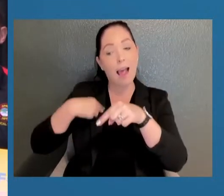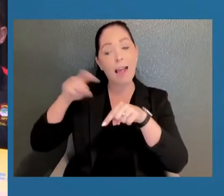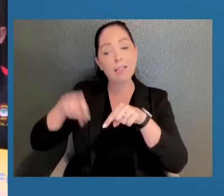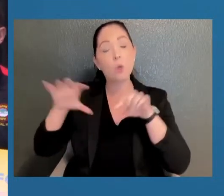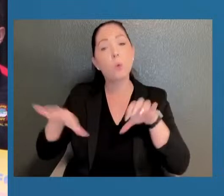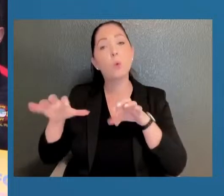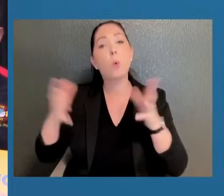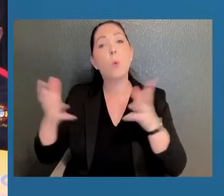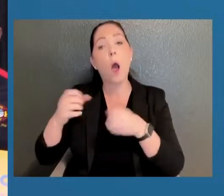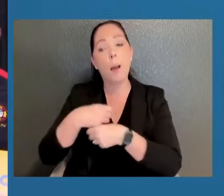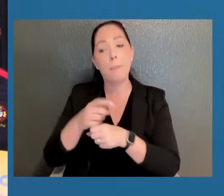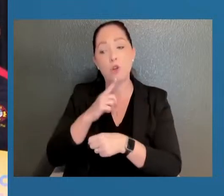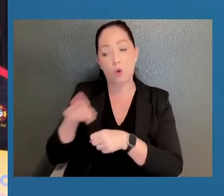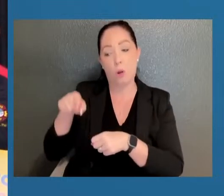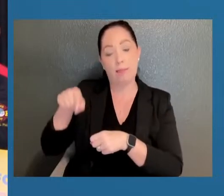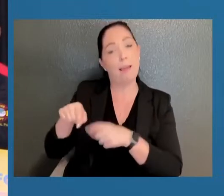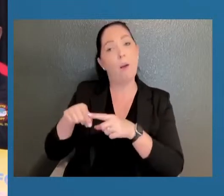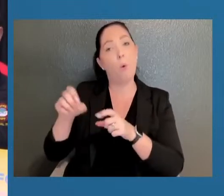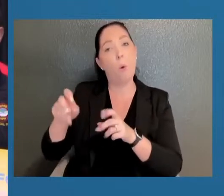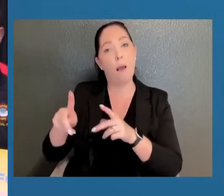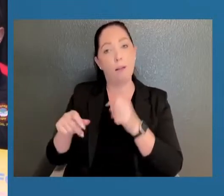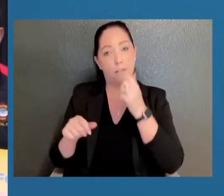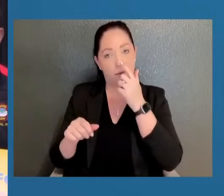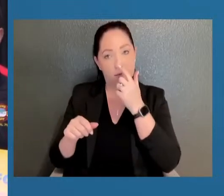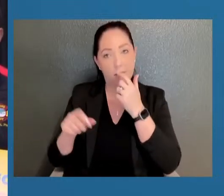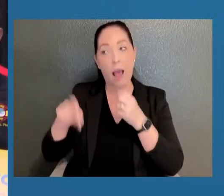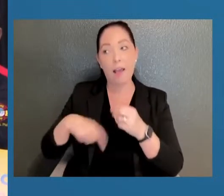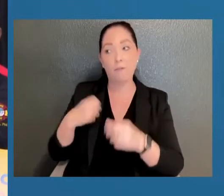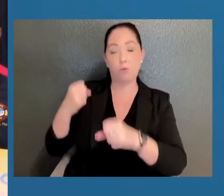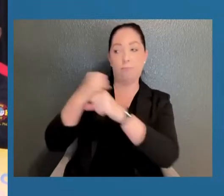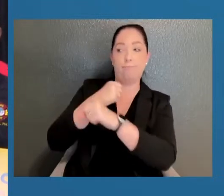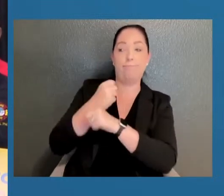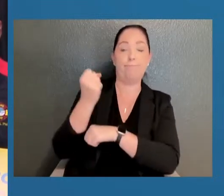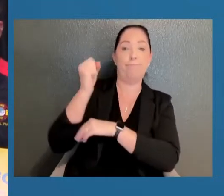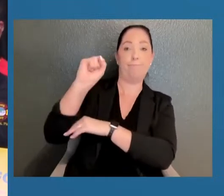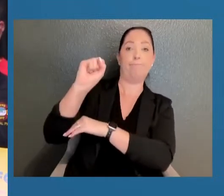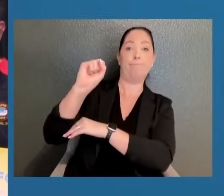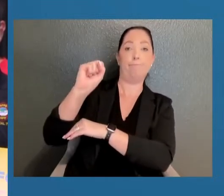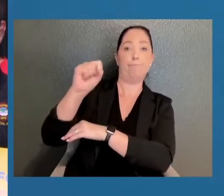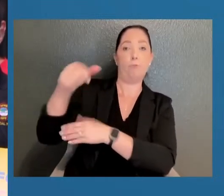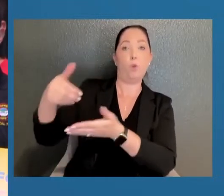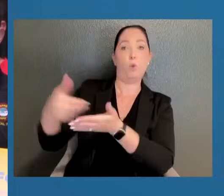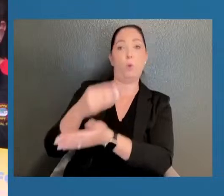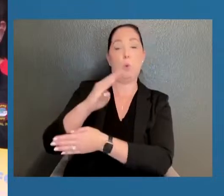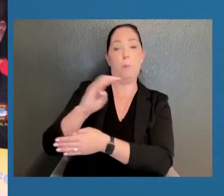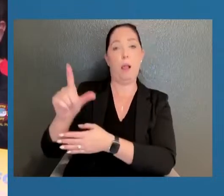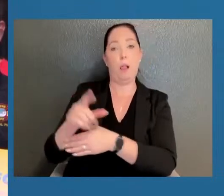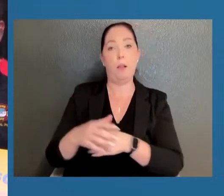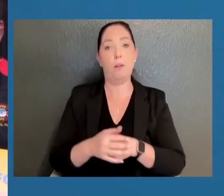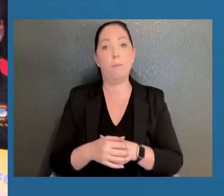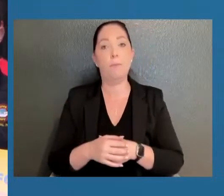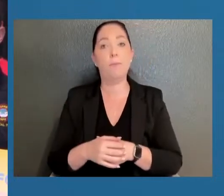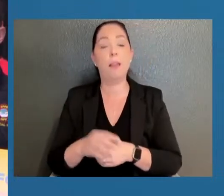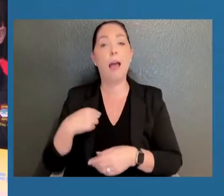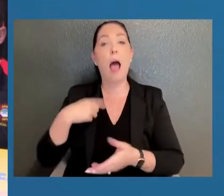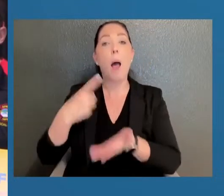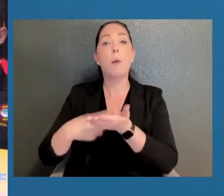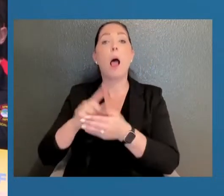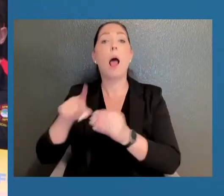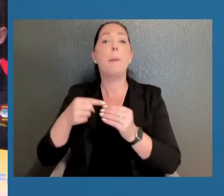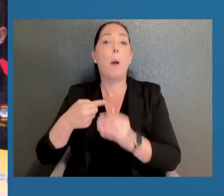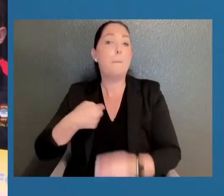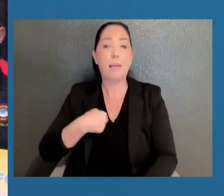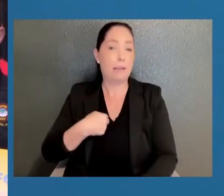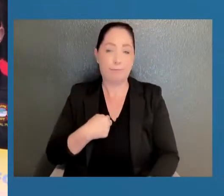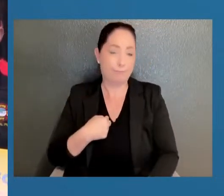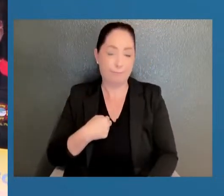the big ugly bill and the people who support it. And that me, it's when I talk about me, I'm talking about organized labor. There's nothing I've done